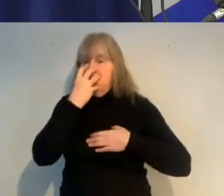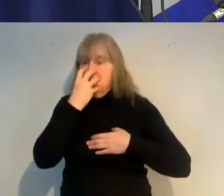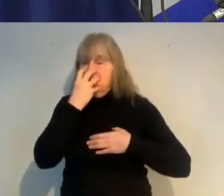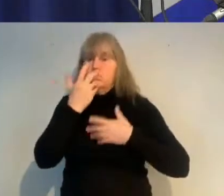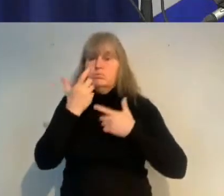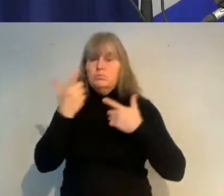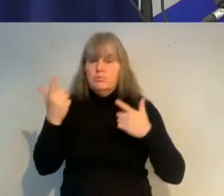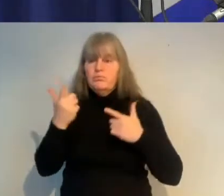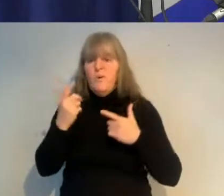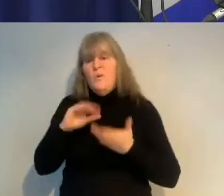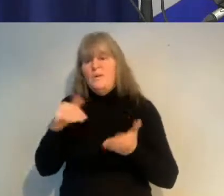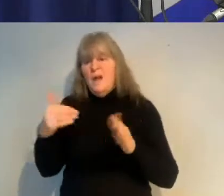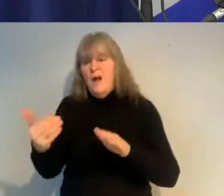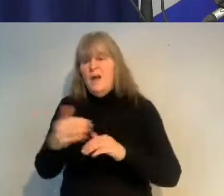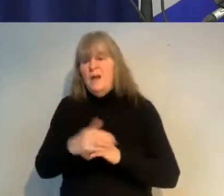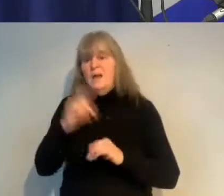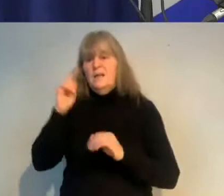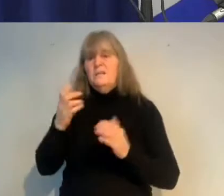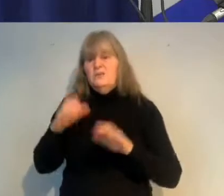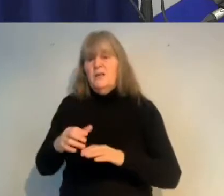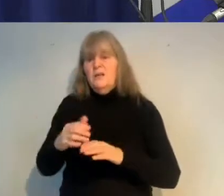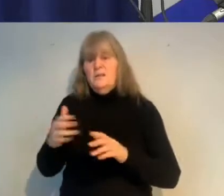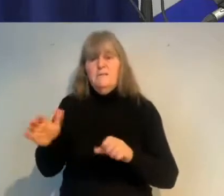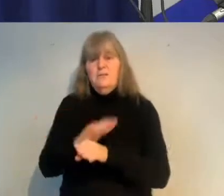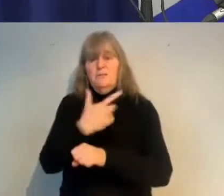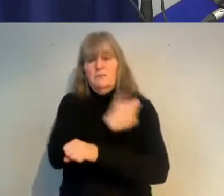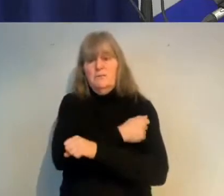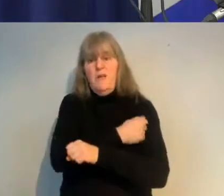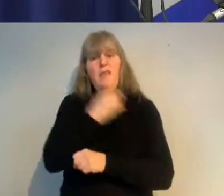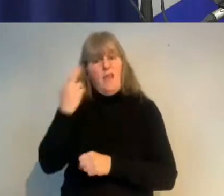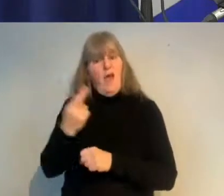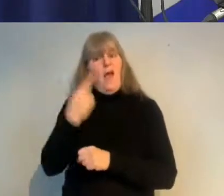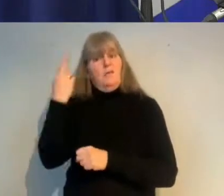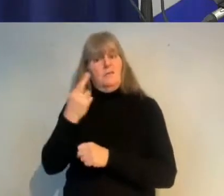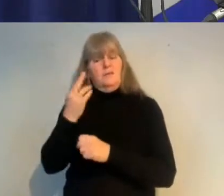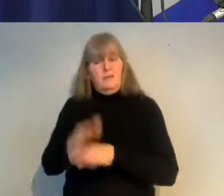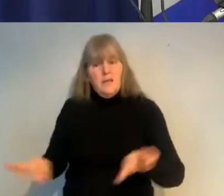die. This is why vaccine is so important now.